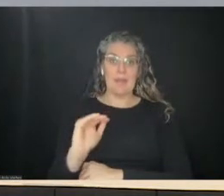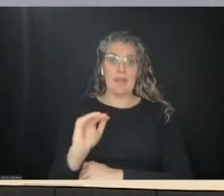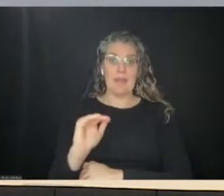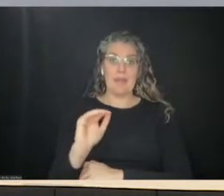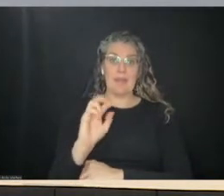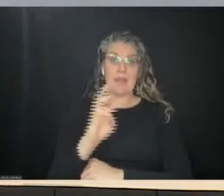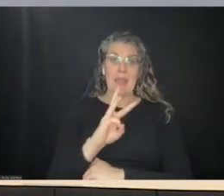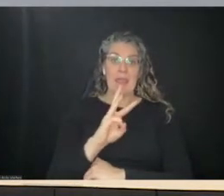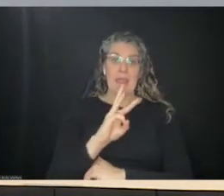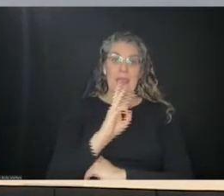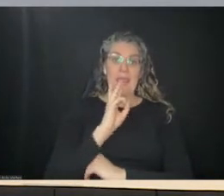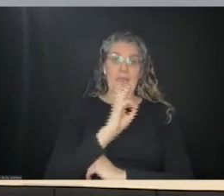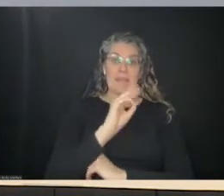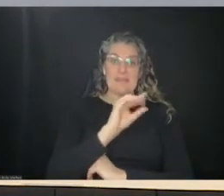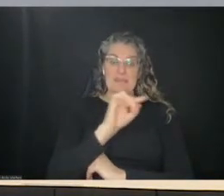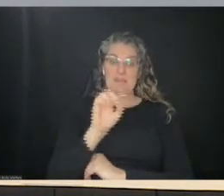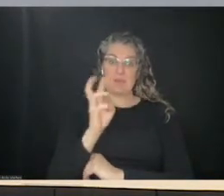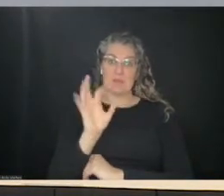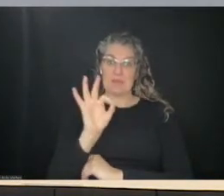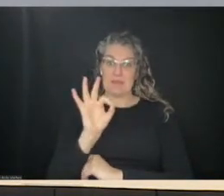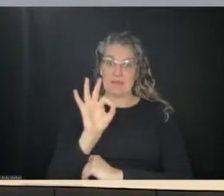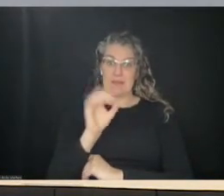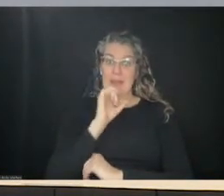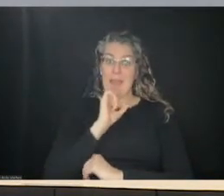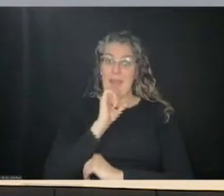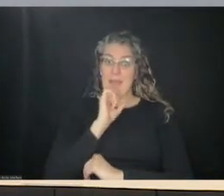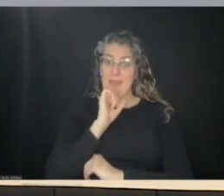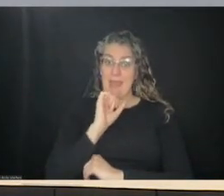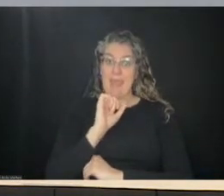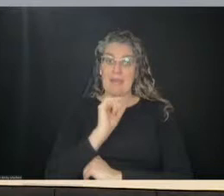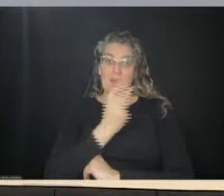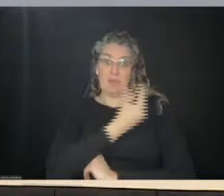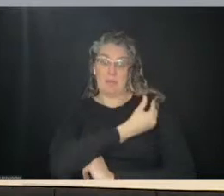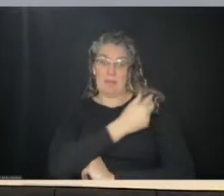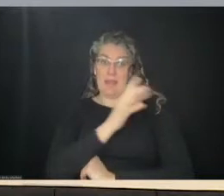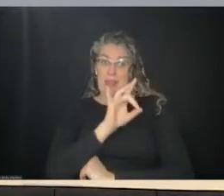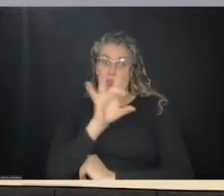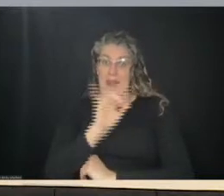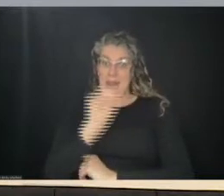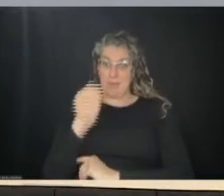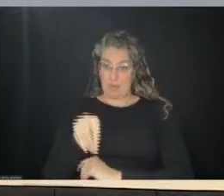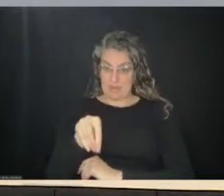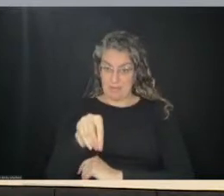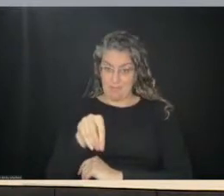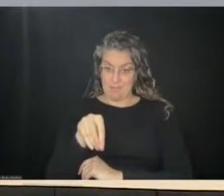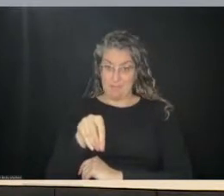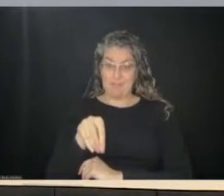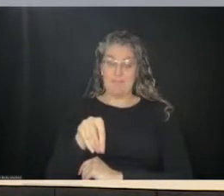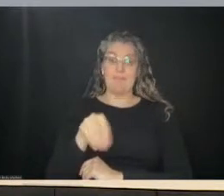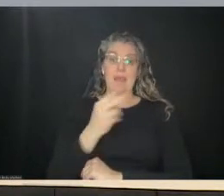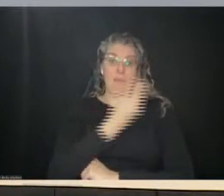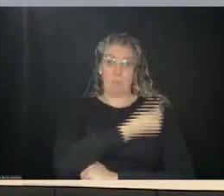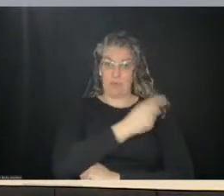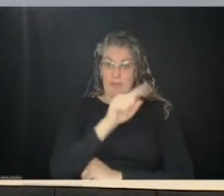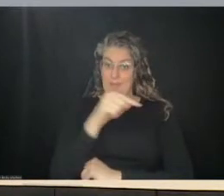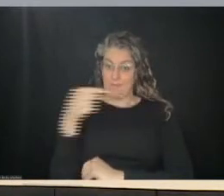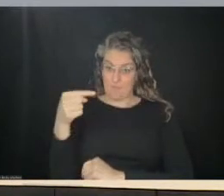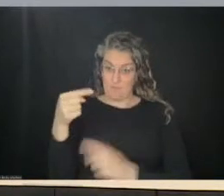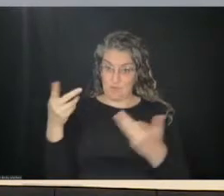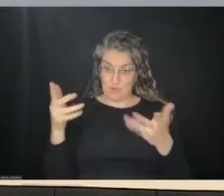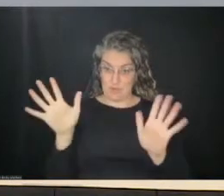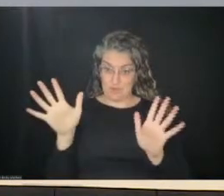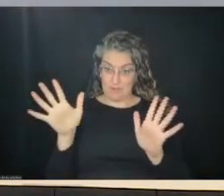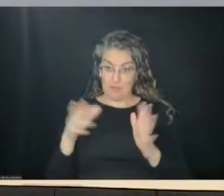to 69-year-old age group, first dose uptake is 88%. The focus of our vaccine